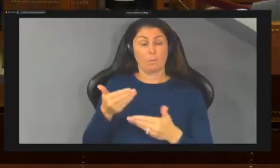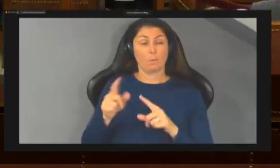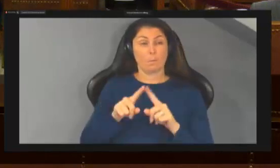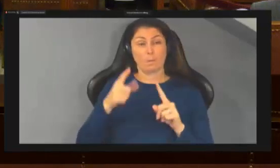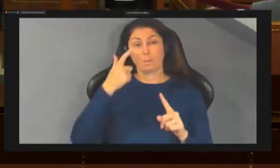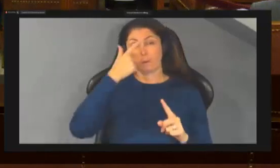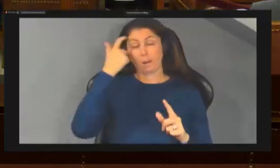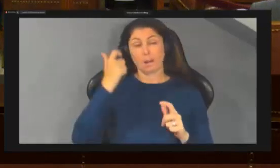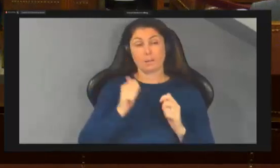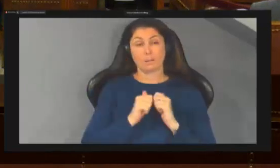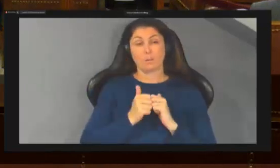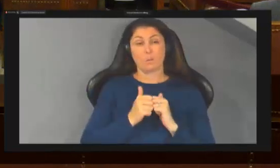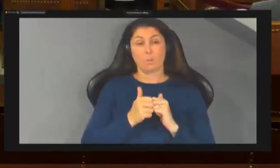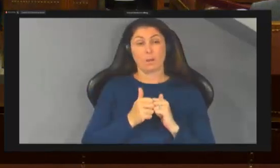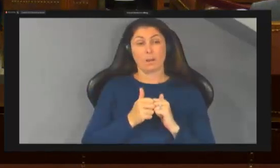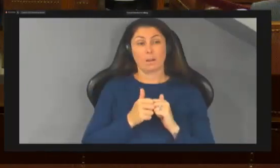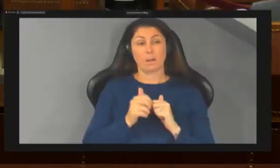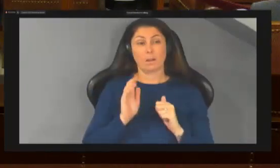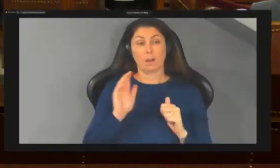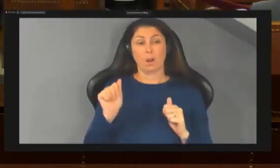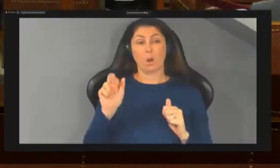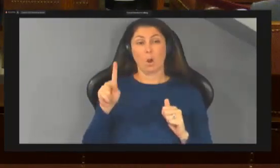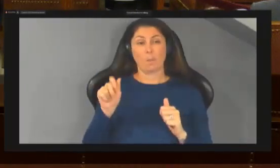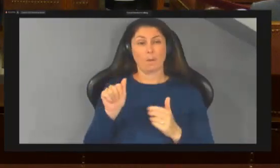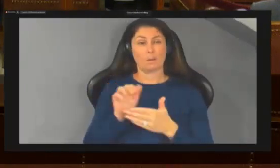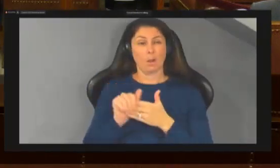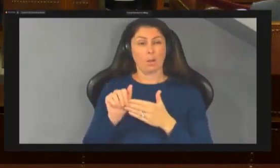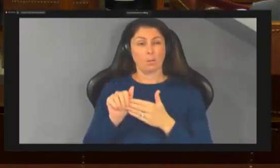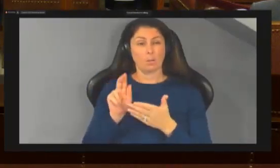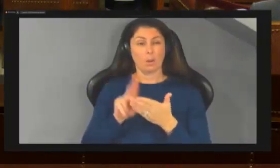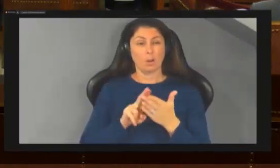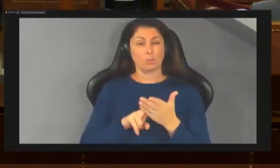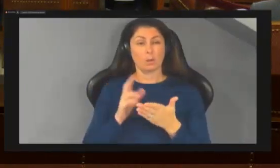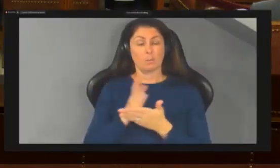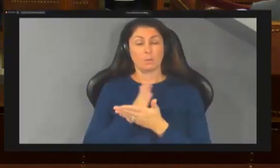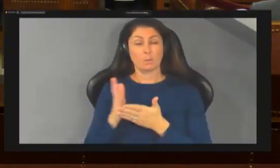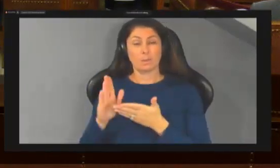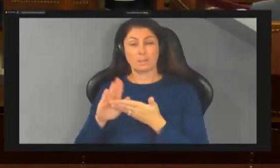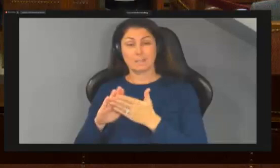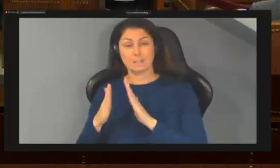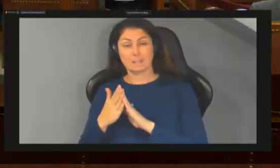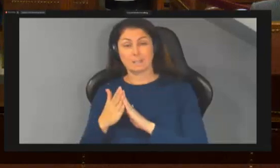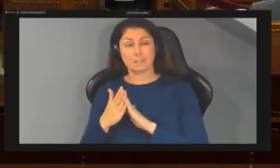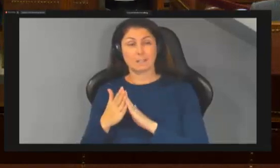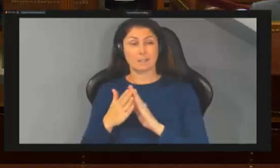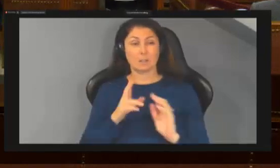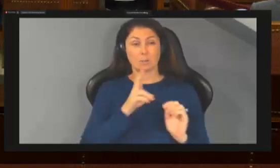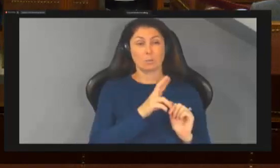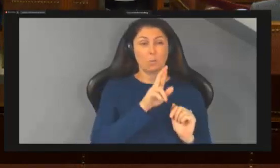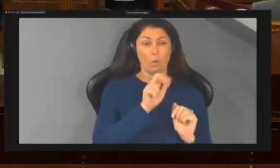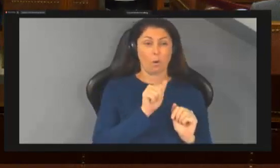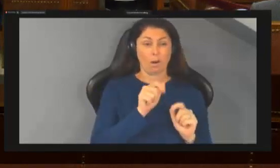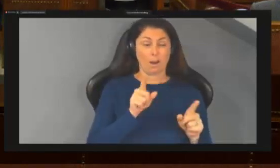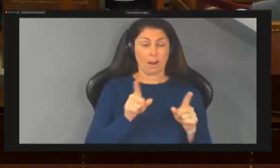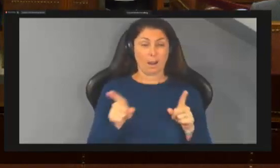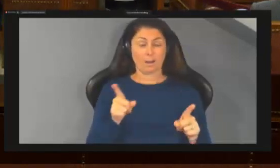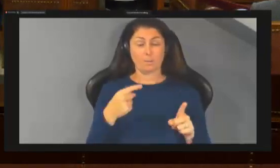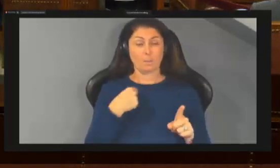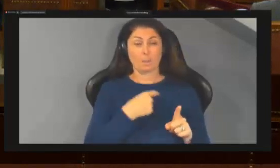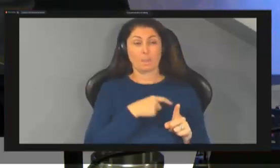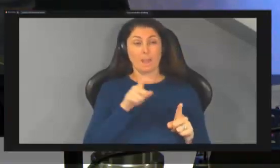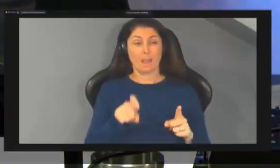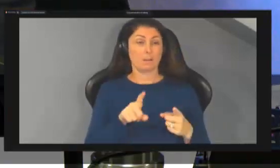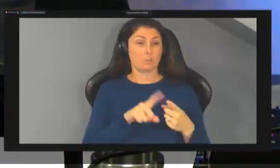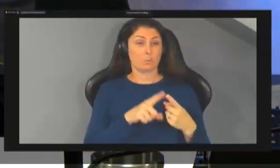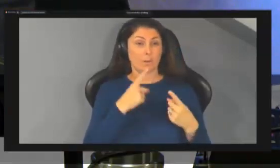the ARPA dollars work and a contract between the city and the URA, we had to effectively